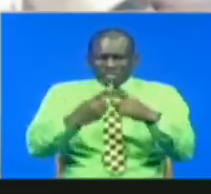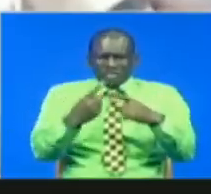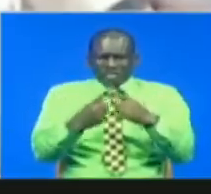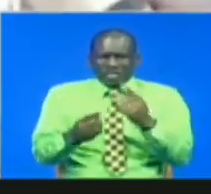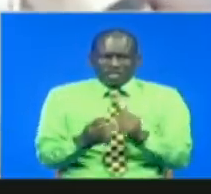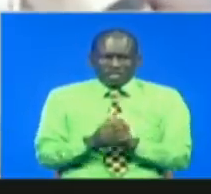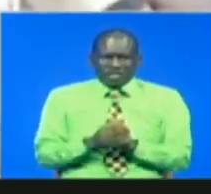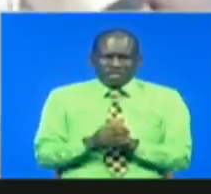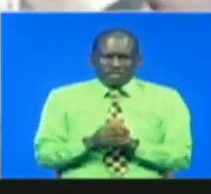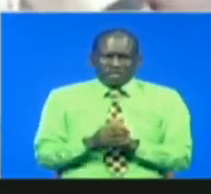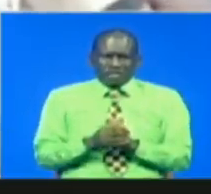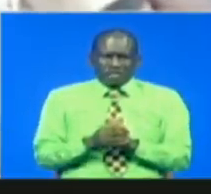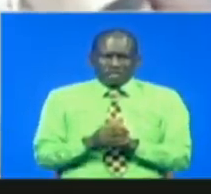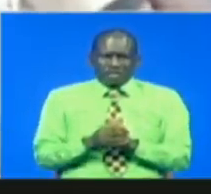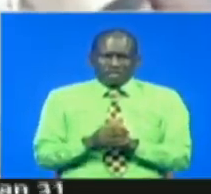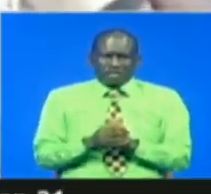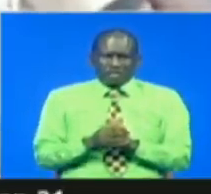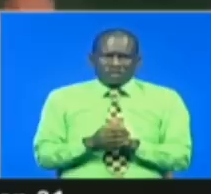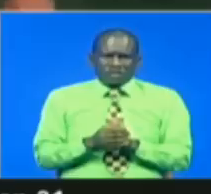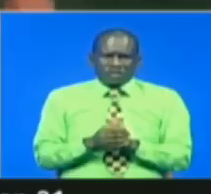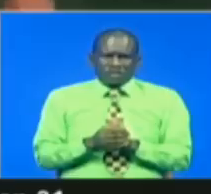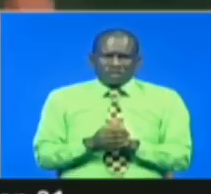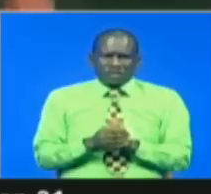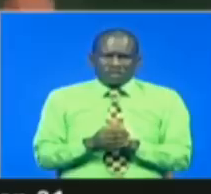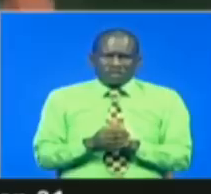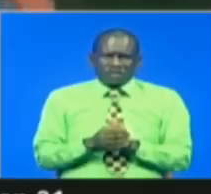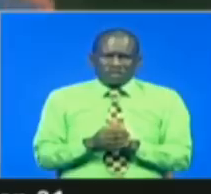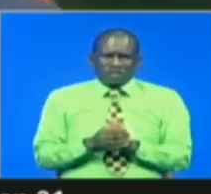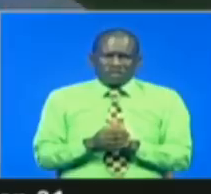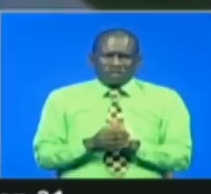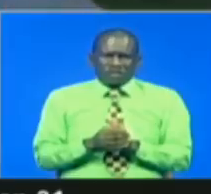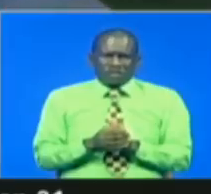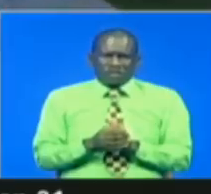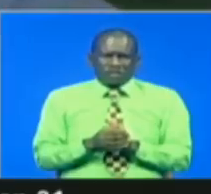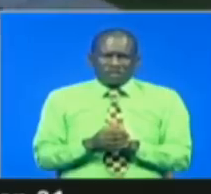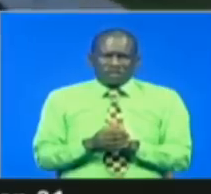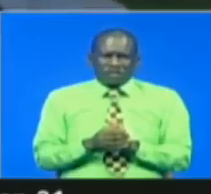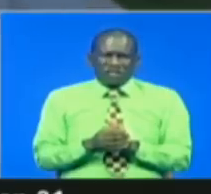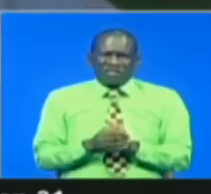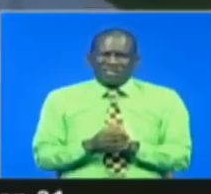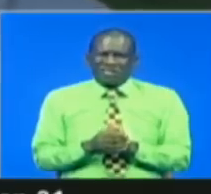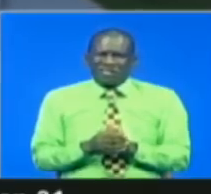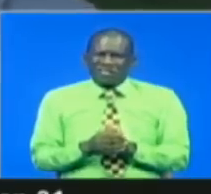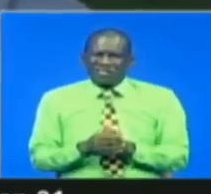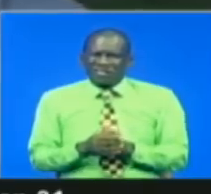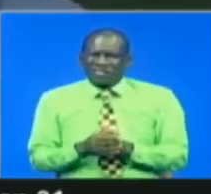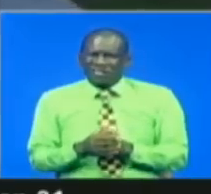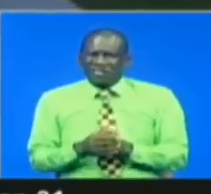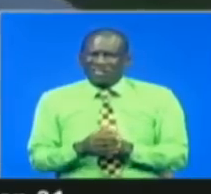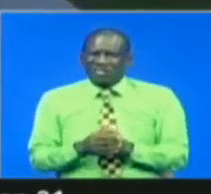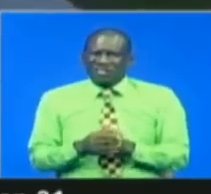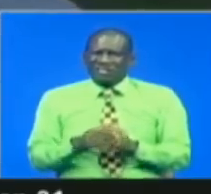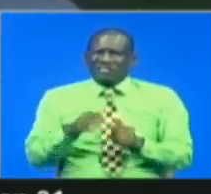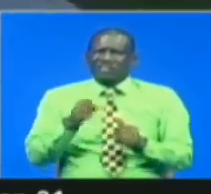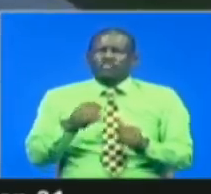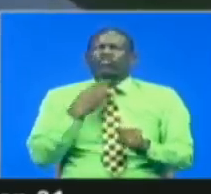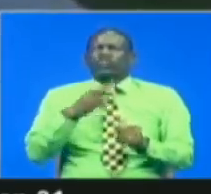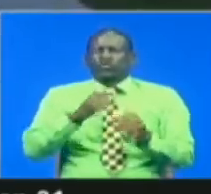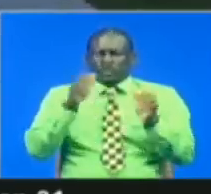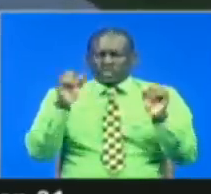And very shortly, we are going to start. And it will start here. And a new port is going to be constructed